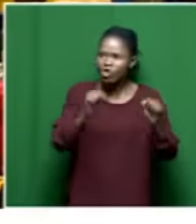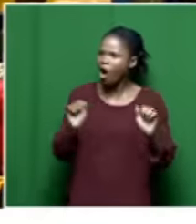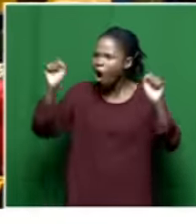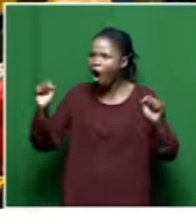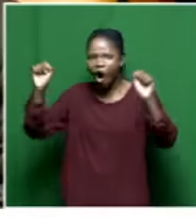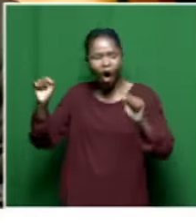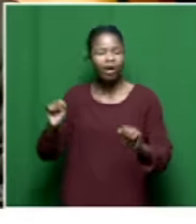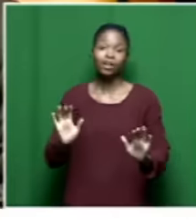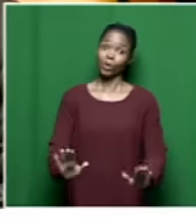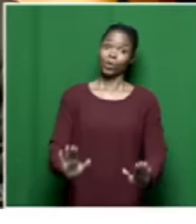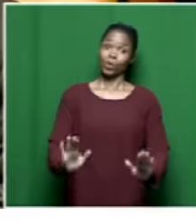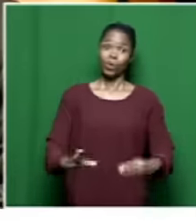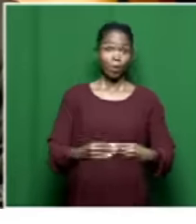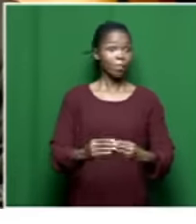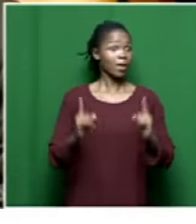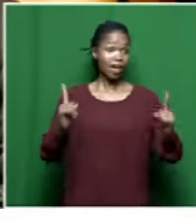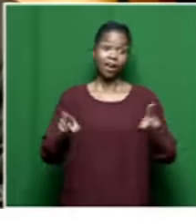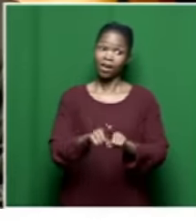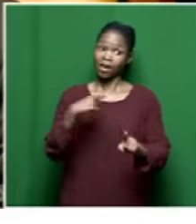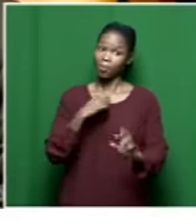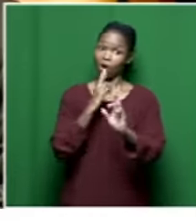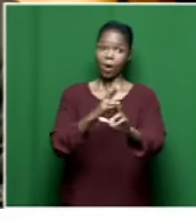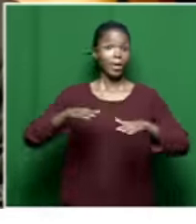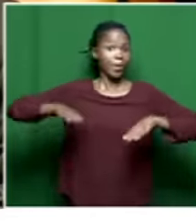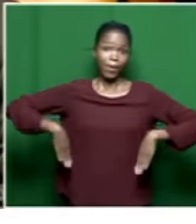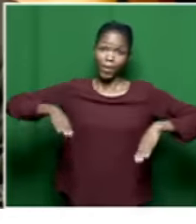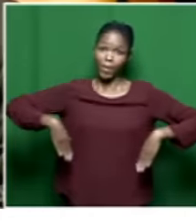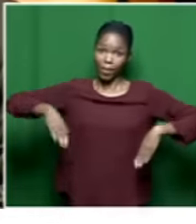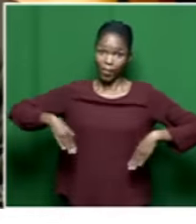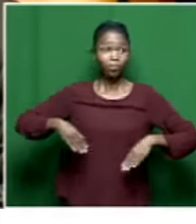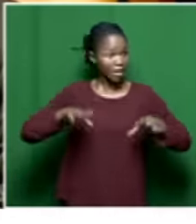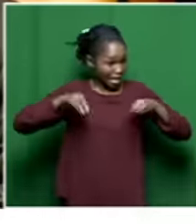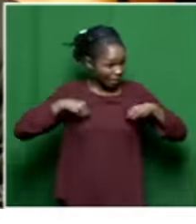Honorable members, I have not yet responded to Honorable Buthelezi.